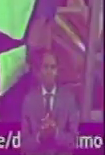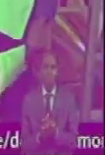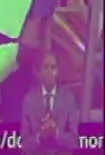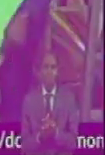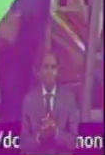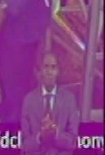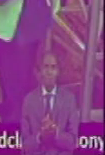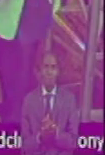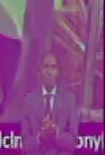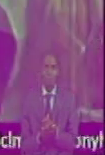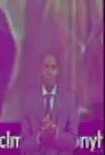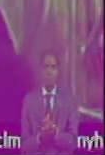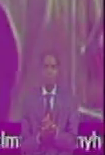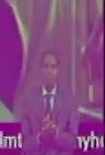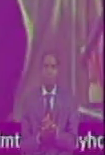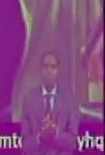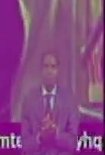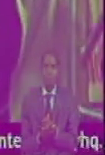testimony.